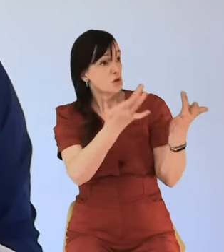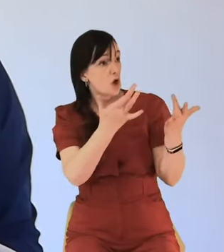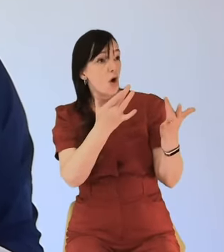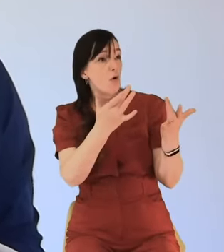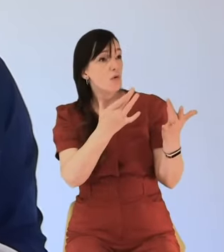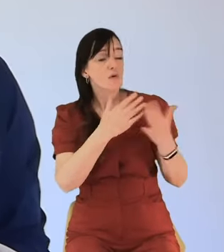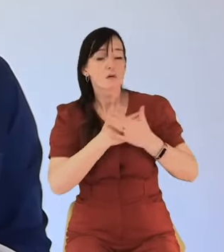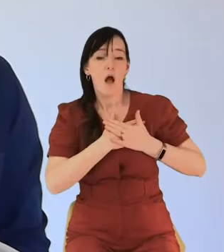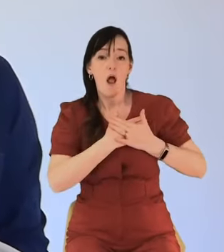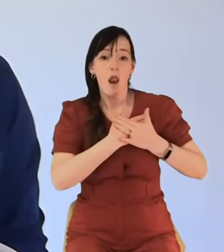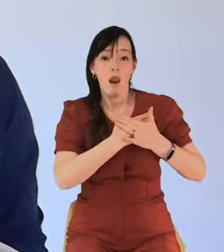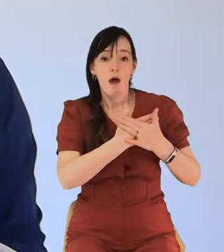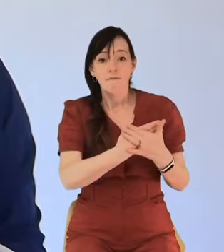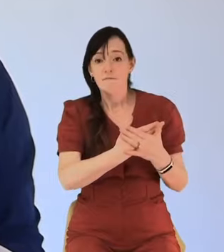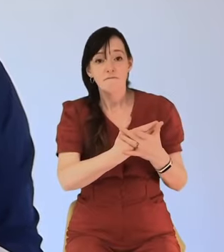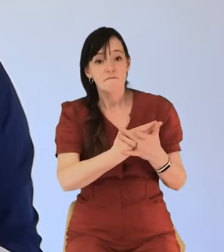Small boat.